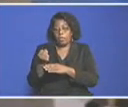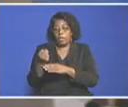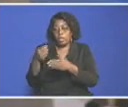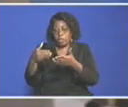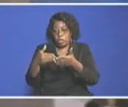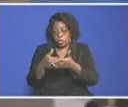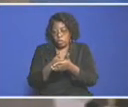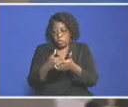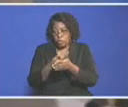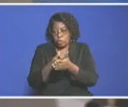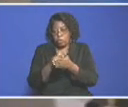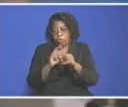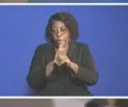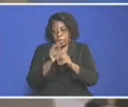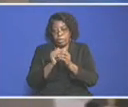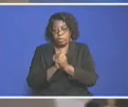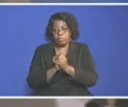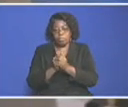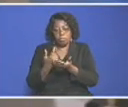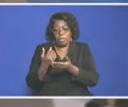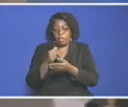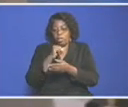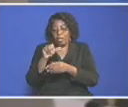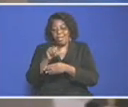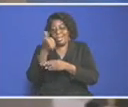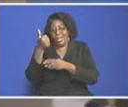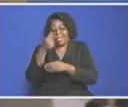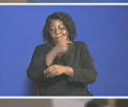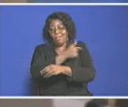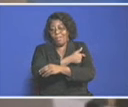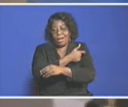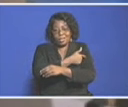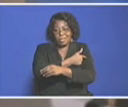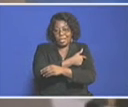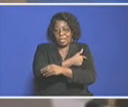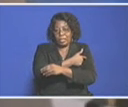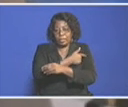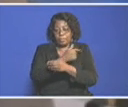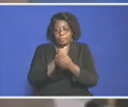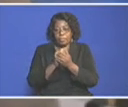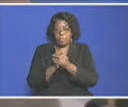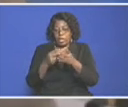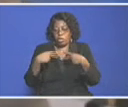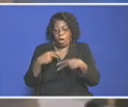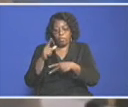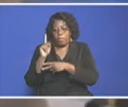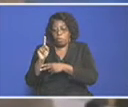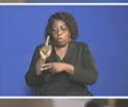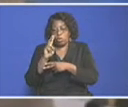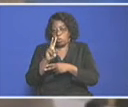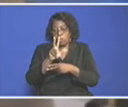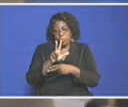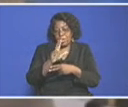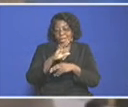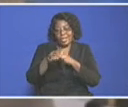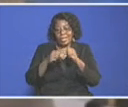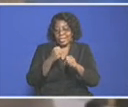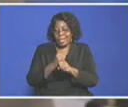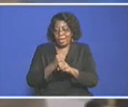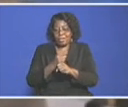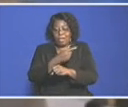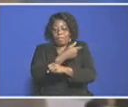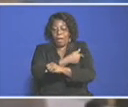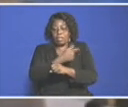new vaccine, another vaccine that will come in 1 year, 2 years, or 3 years. The vaccine that we